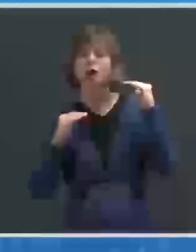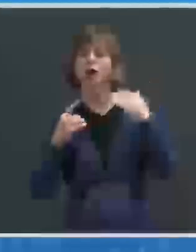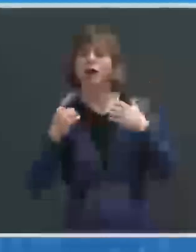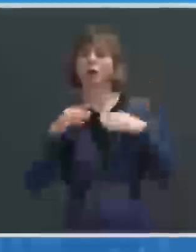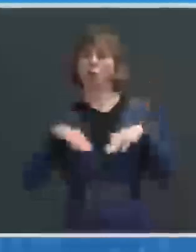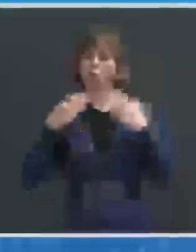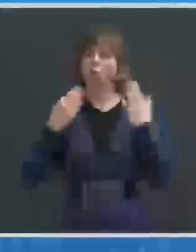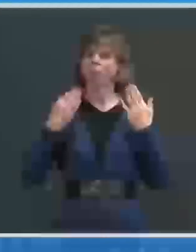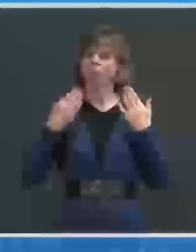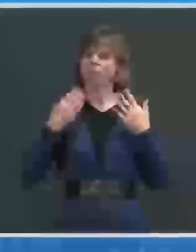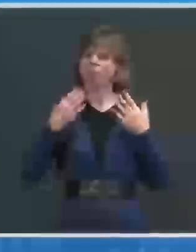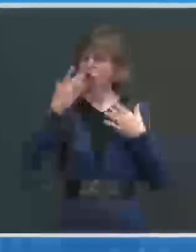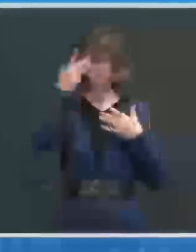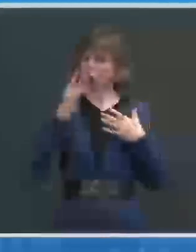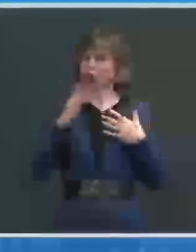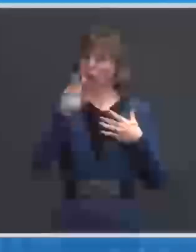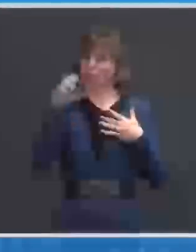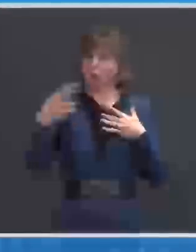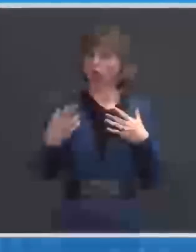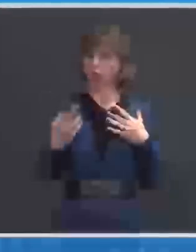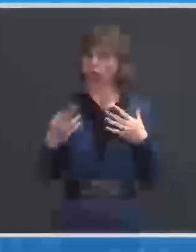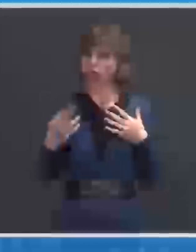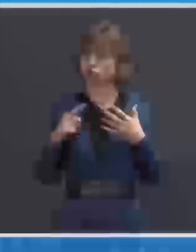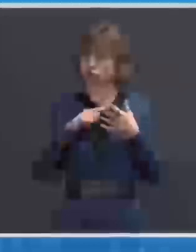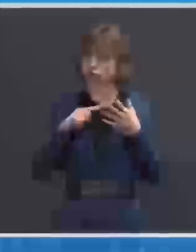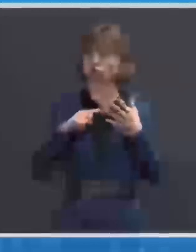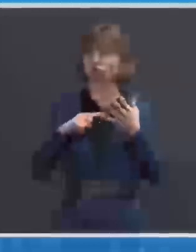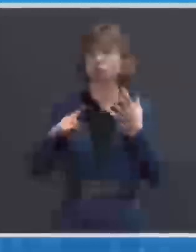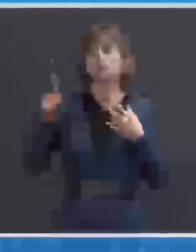March, and the company expects the delivery to be